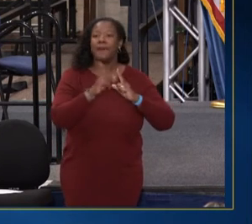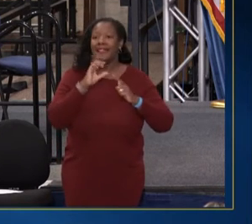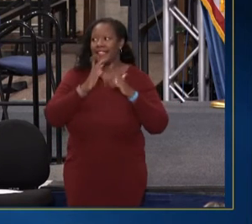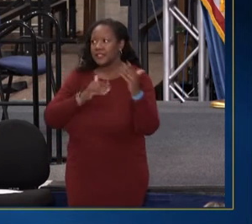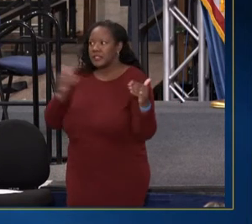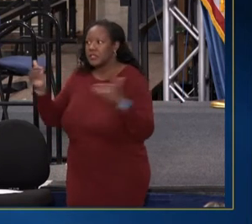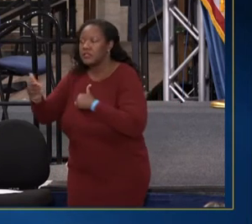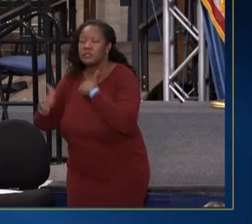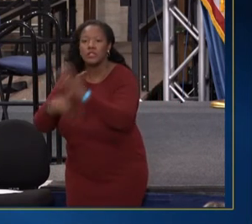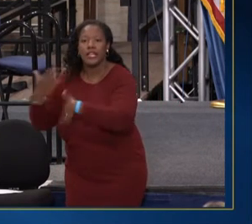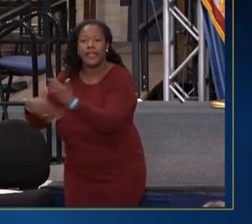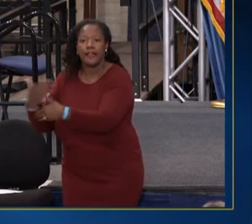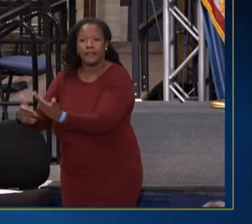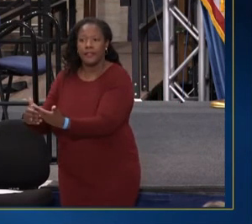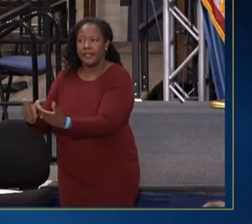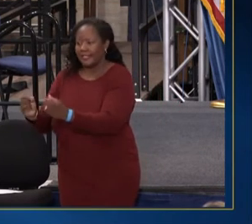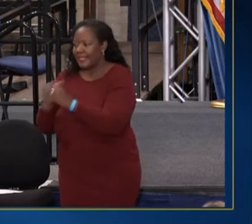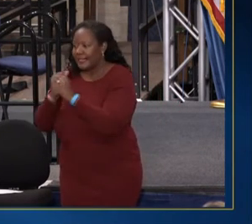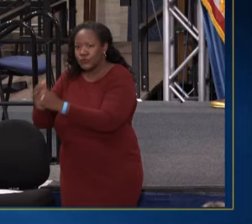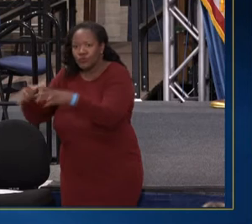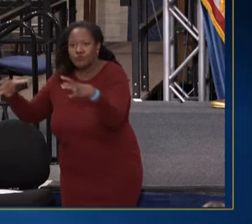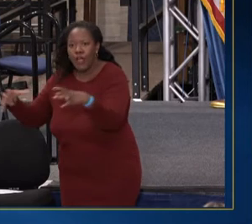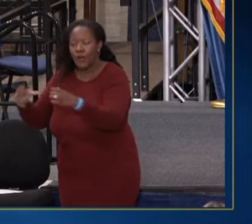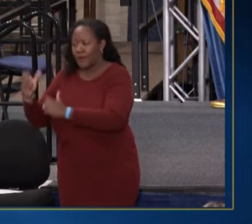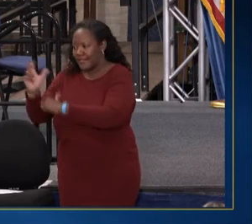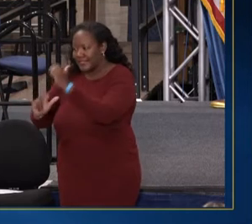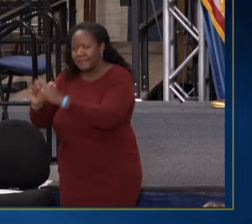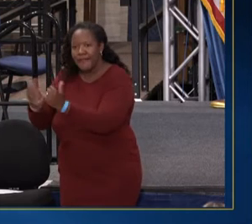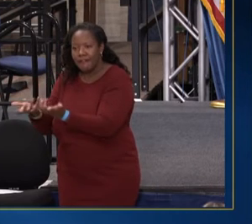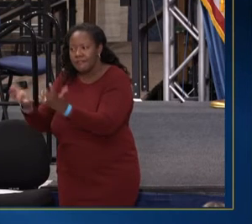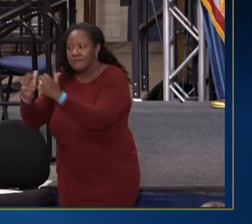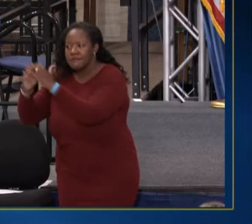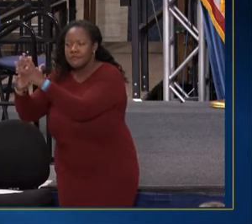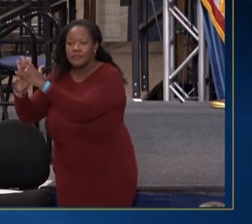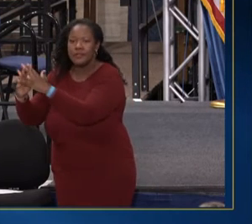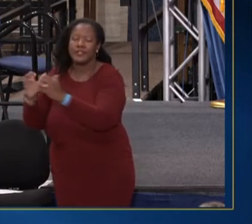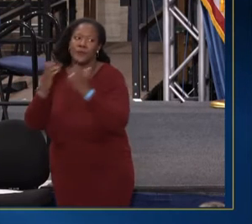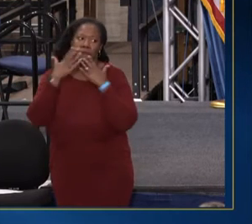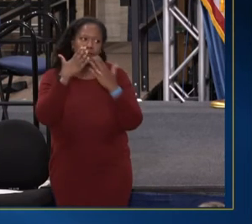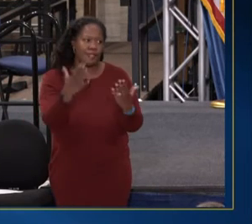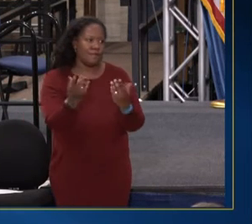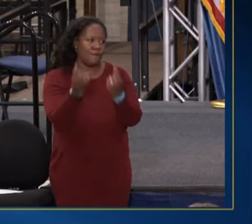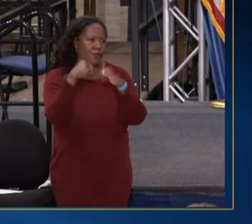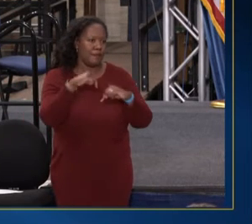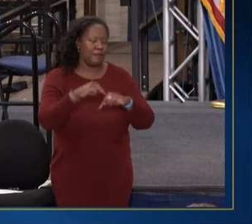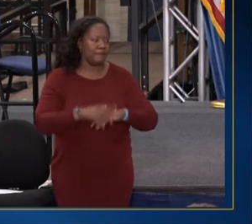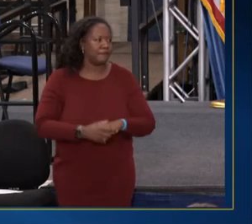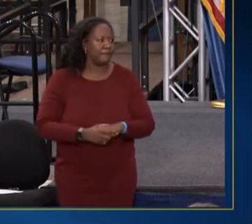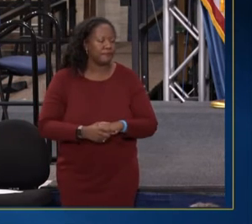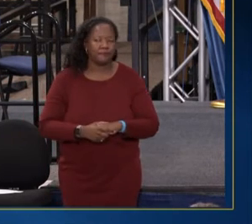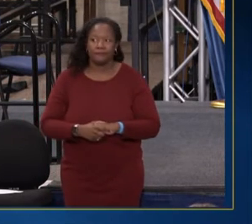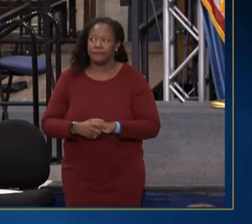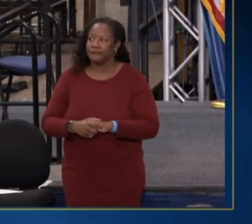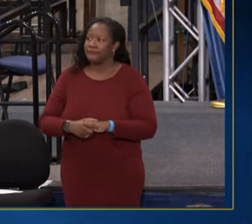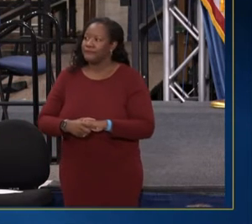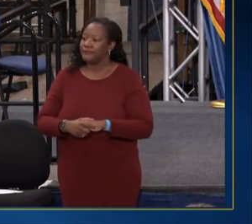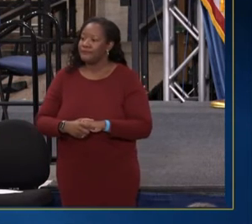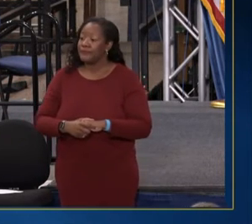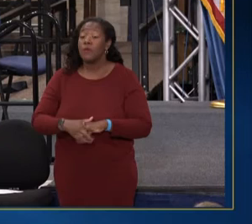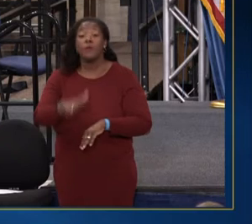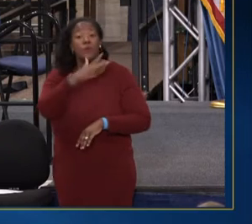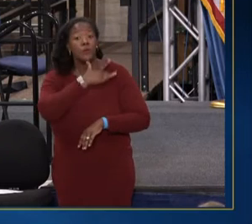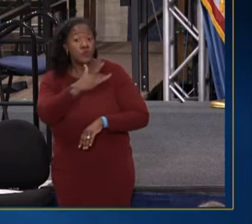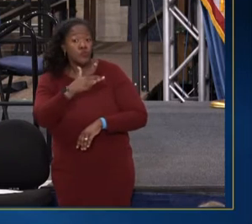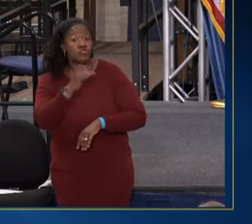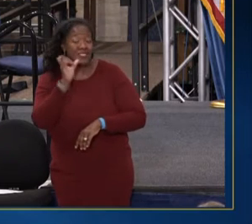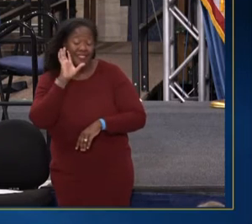let's grow, let's build. And so thank you for being here. You know, usually, and